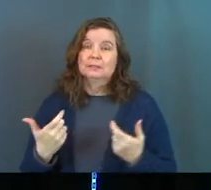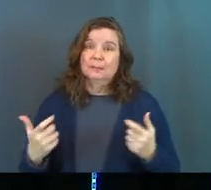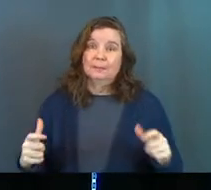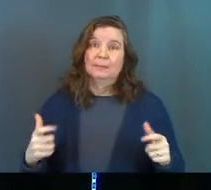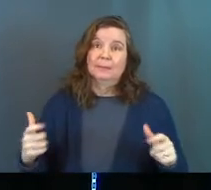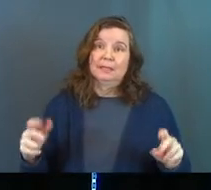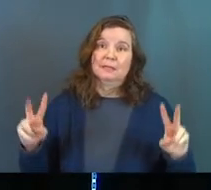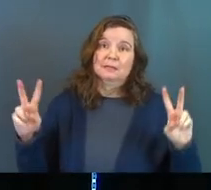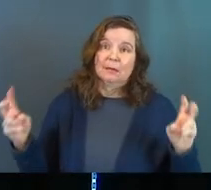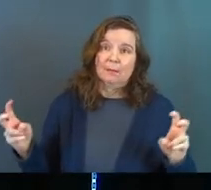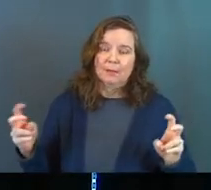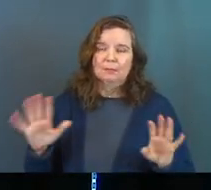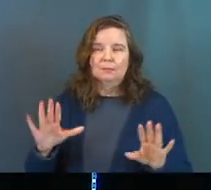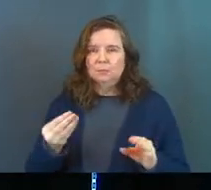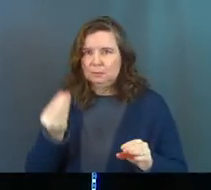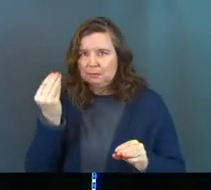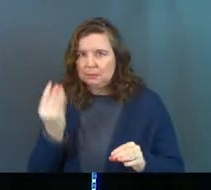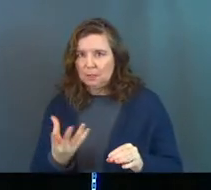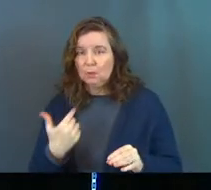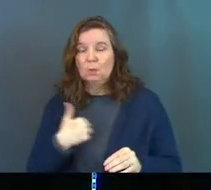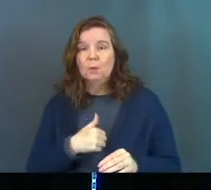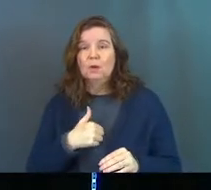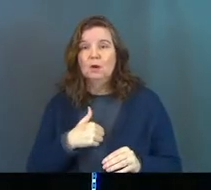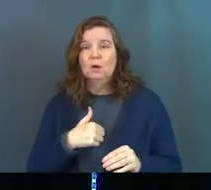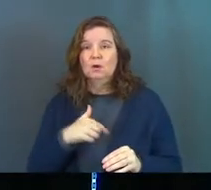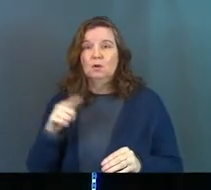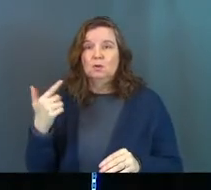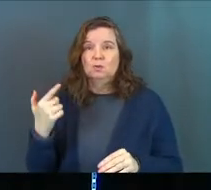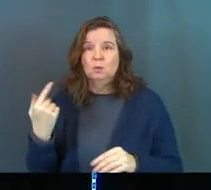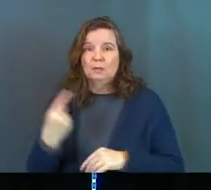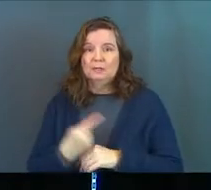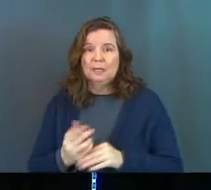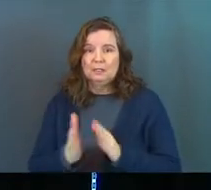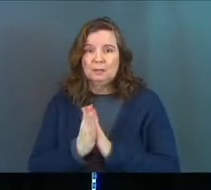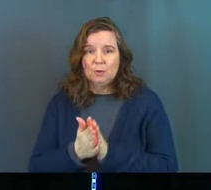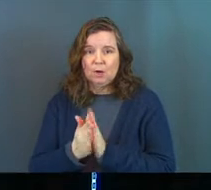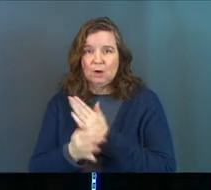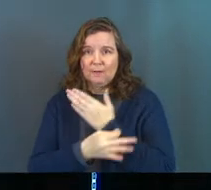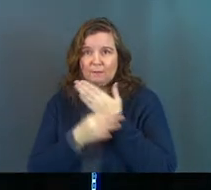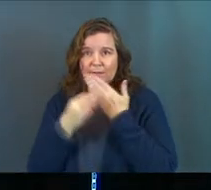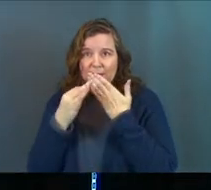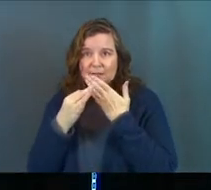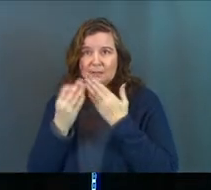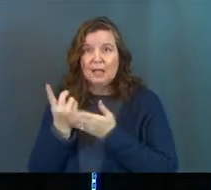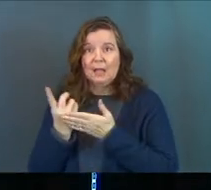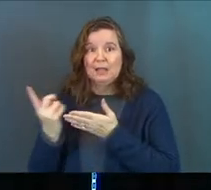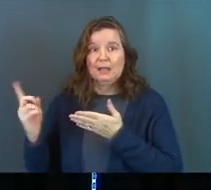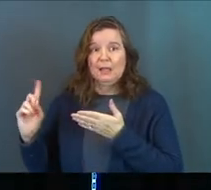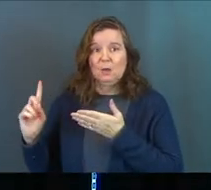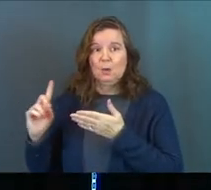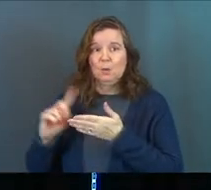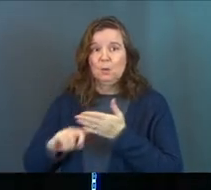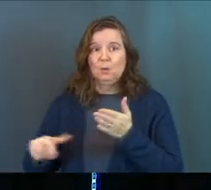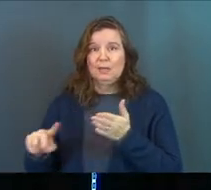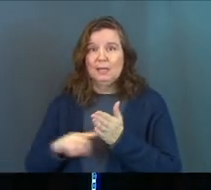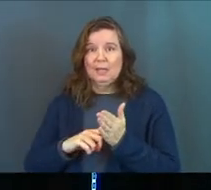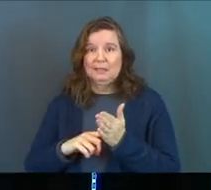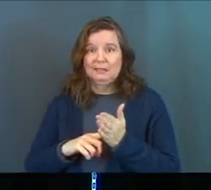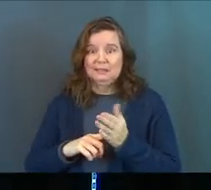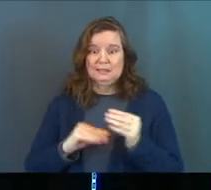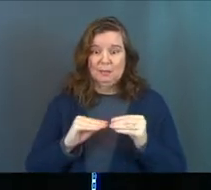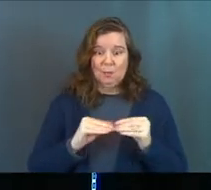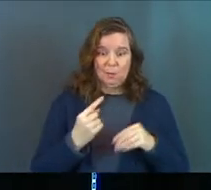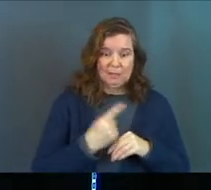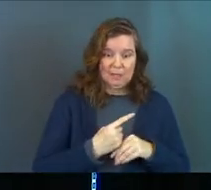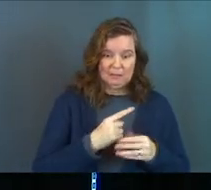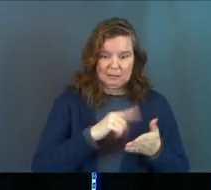big, big topic. I want to tell you, we are in this 21 days of prayer and fasting, and last week we canceled more days than what we had